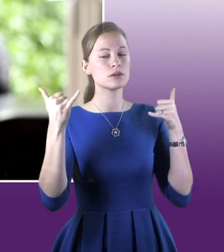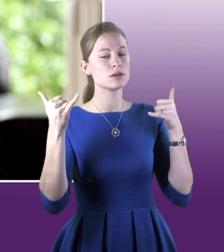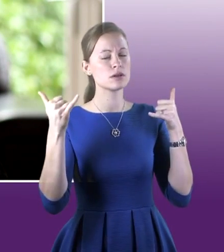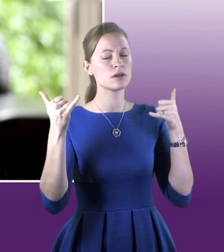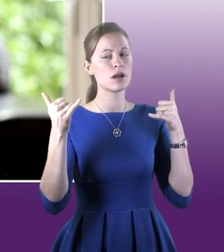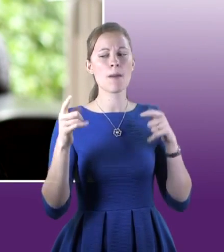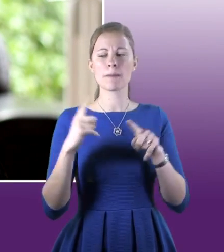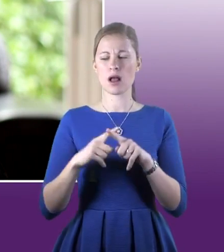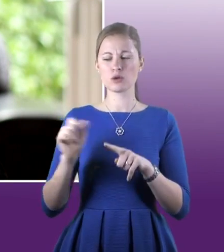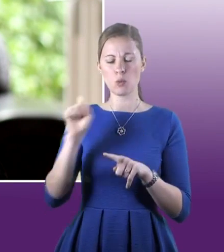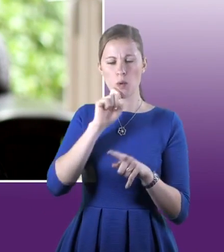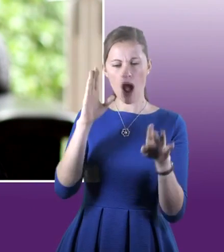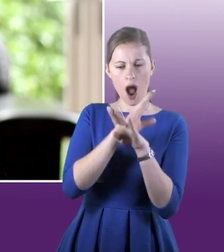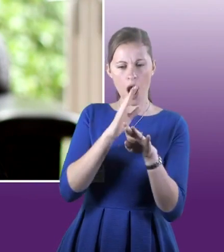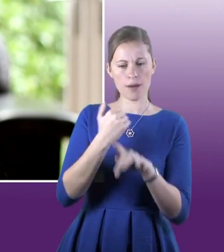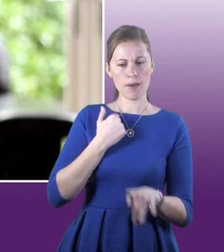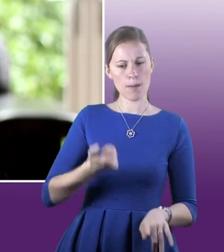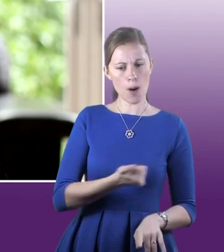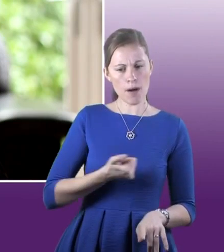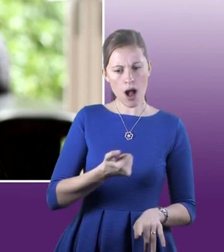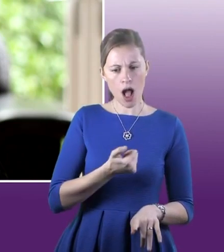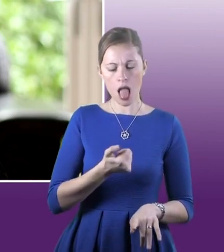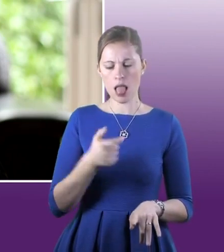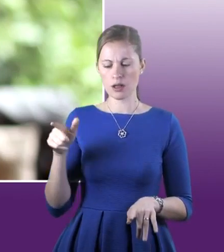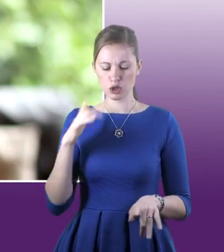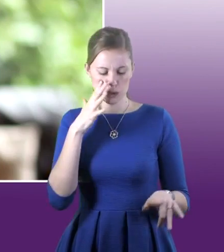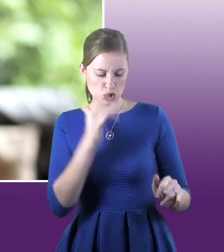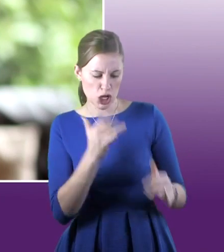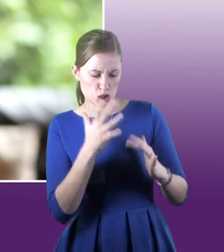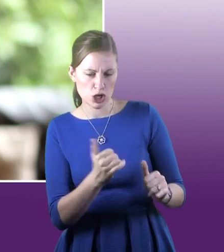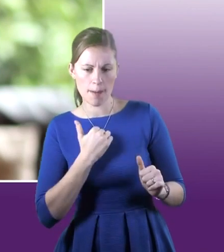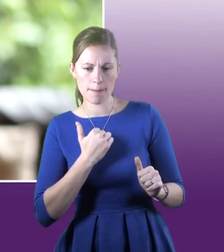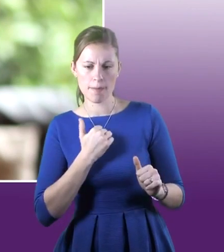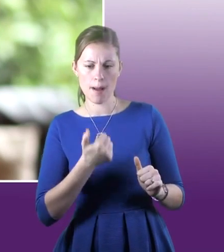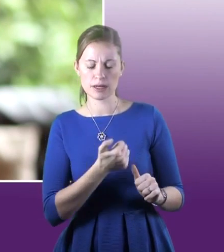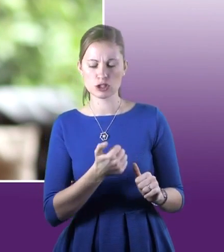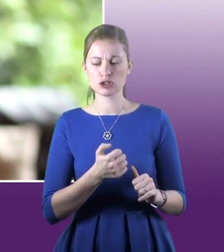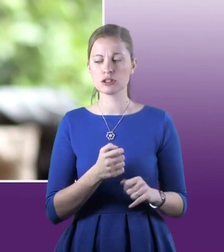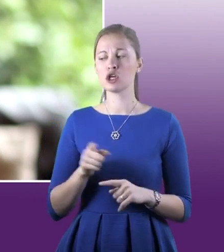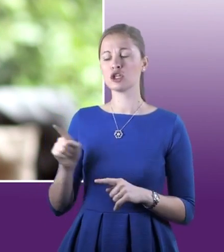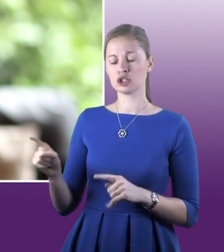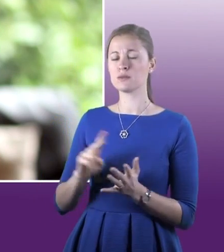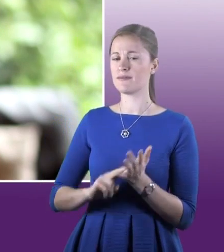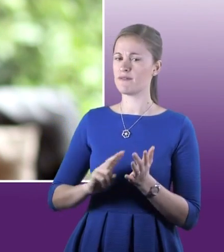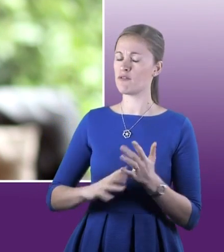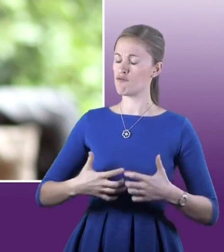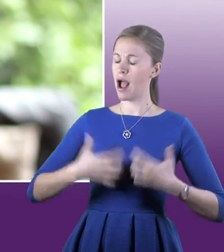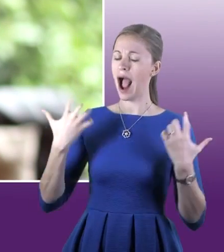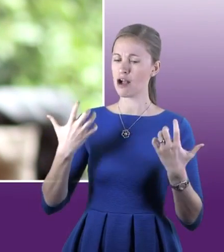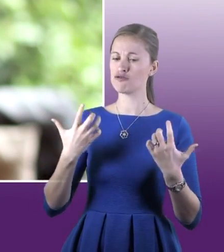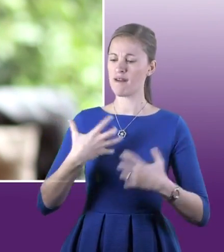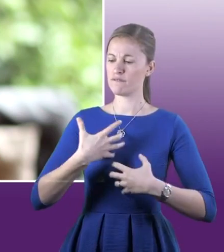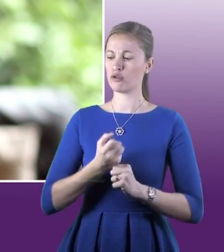my mobile phone, check my messages. She was angry and frustrated at